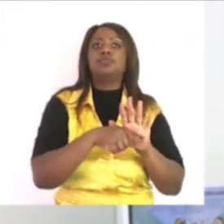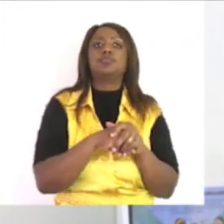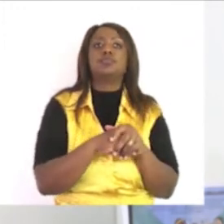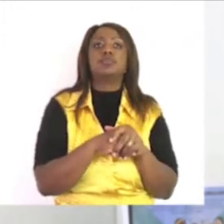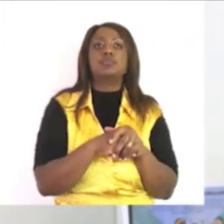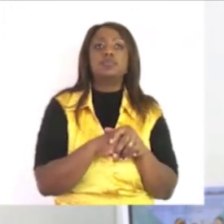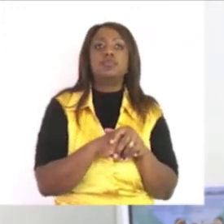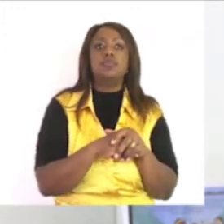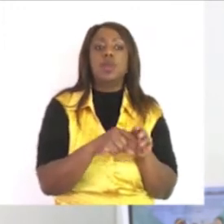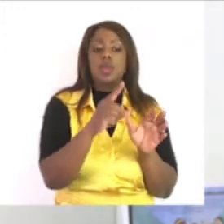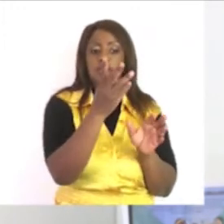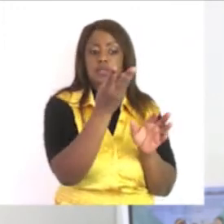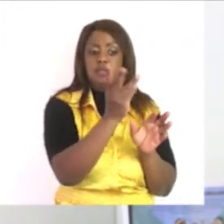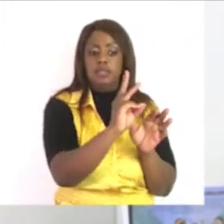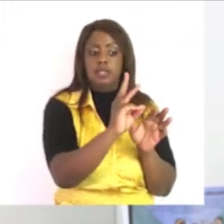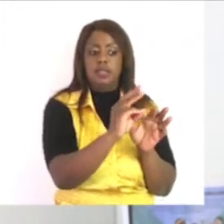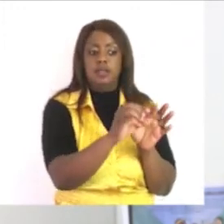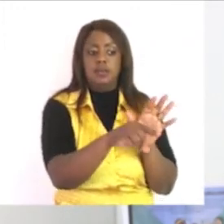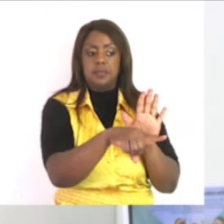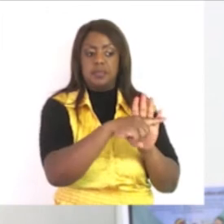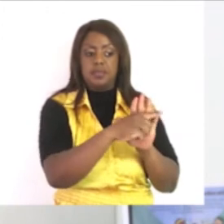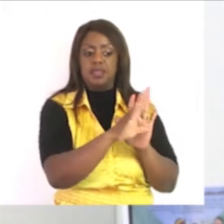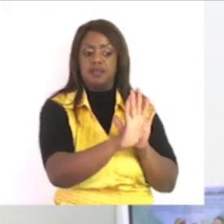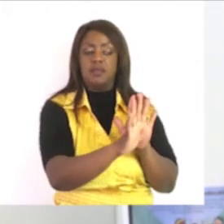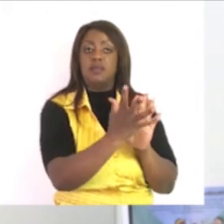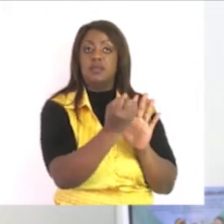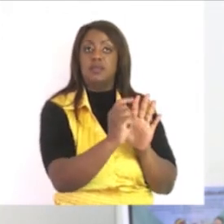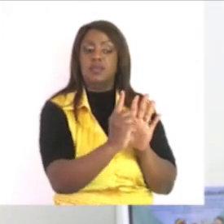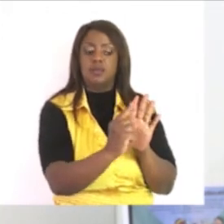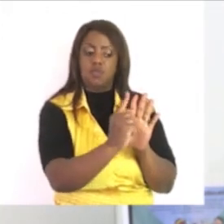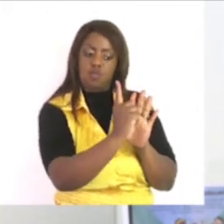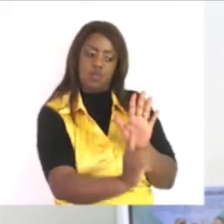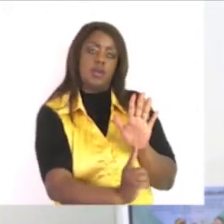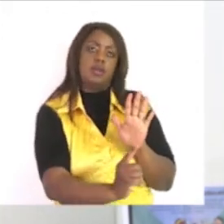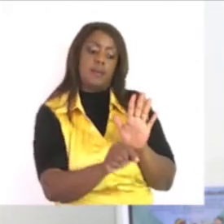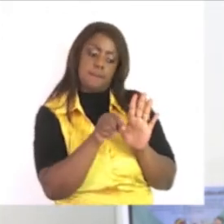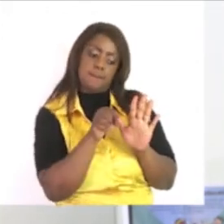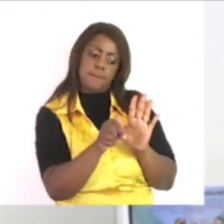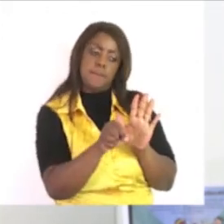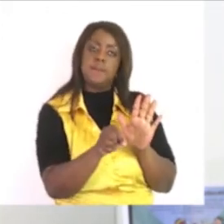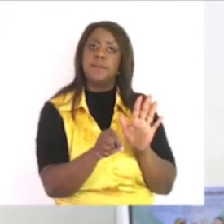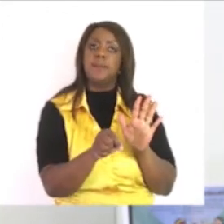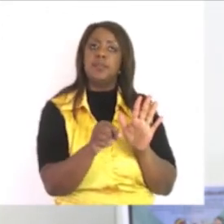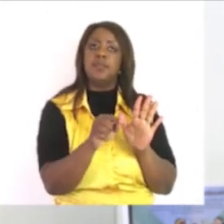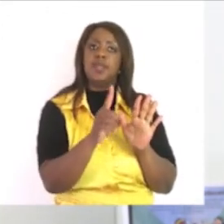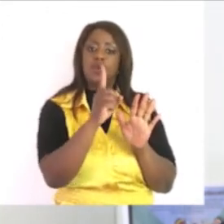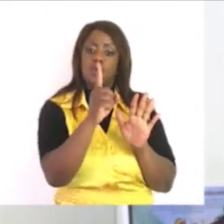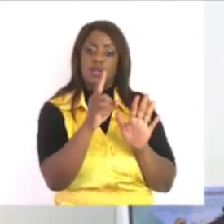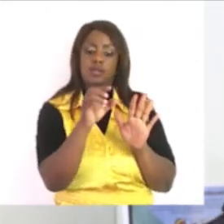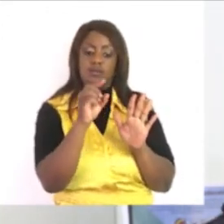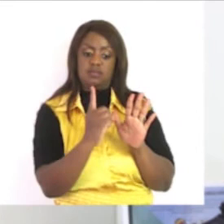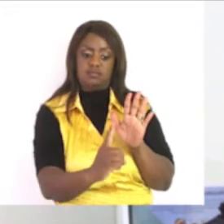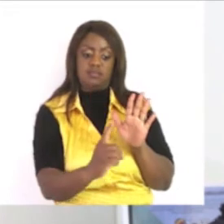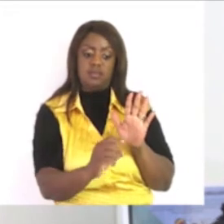here. Take away 5 from 6, you have a 1. I have my point, and then obviously you have a 0